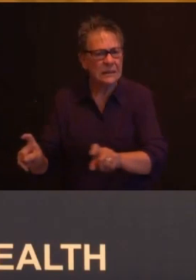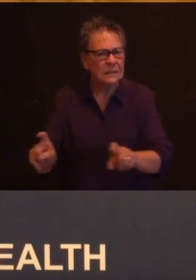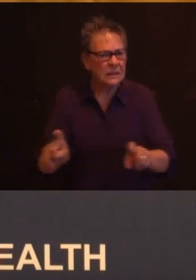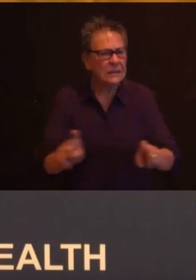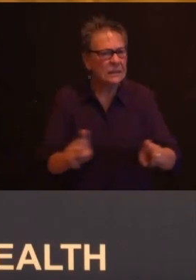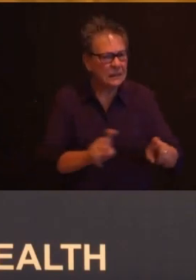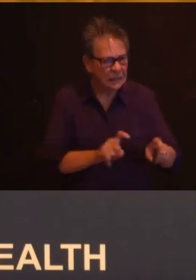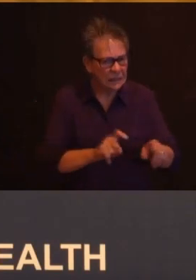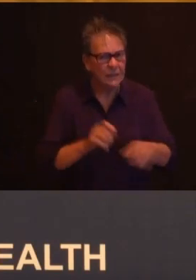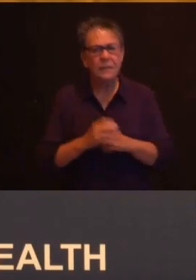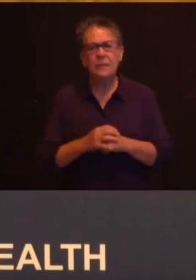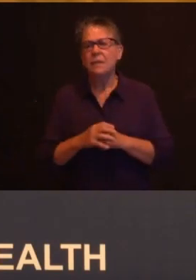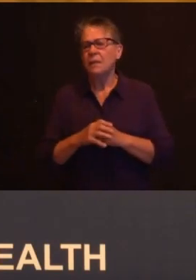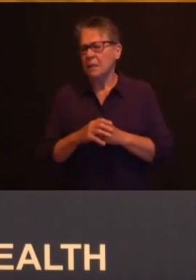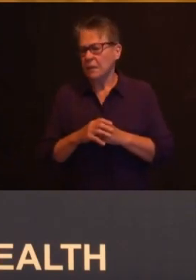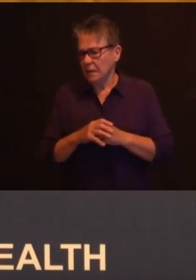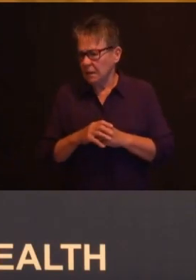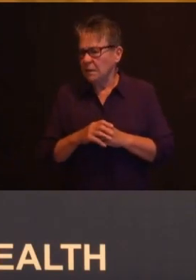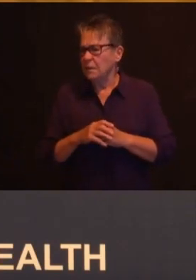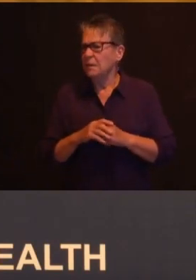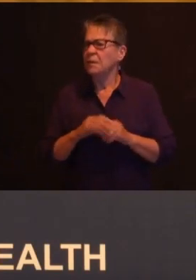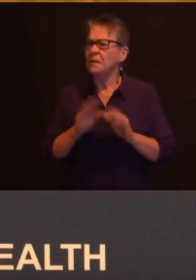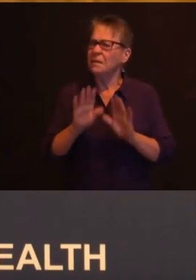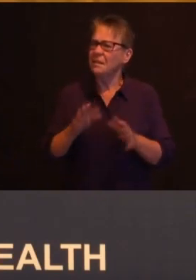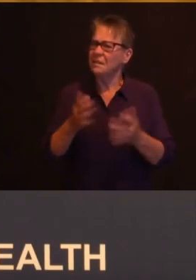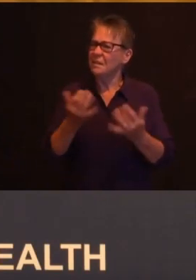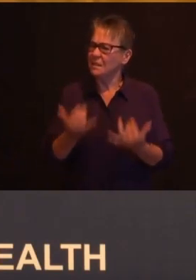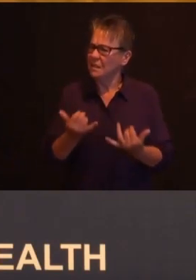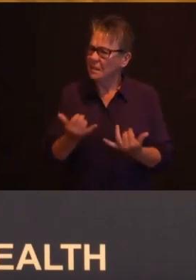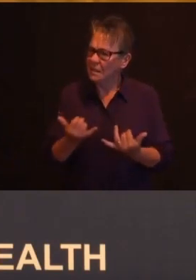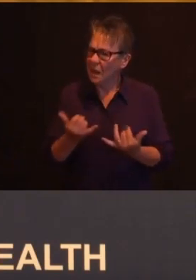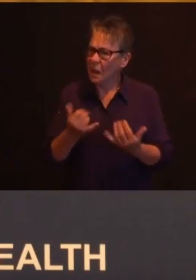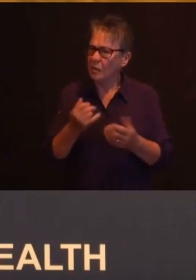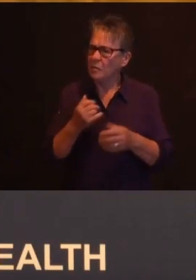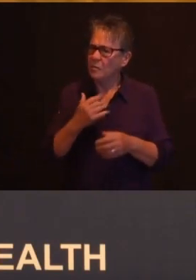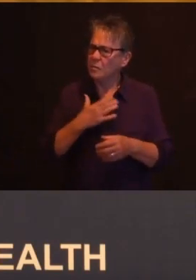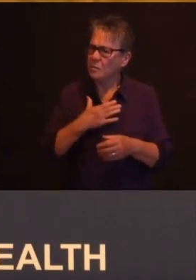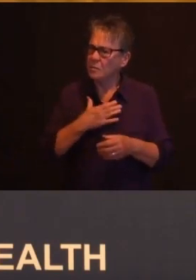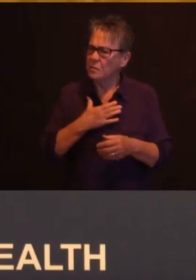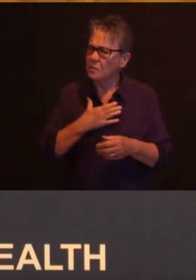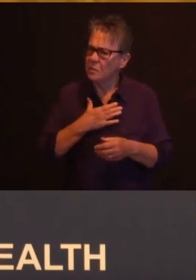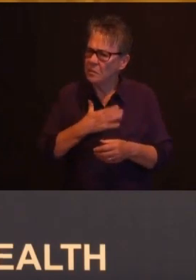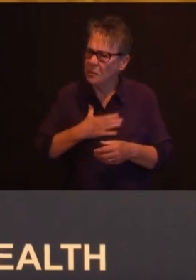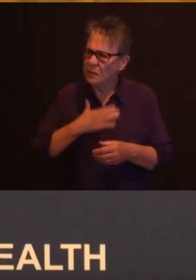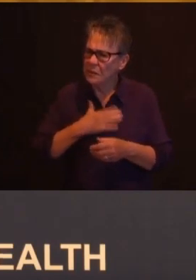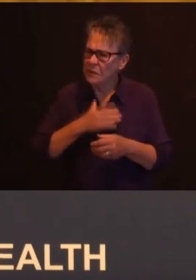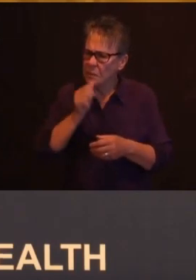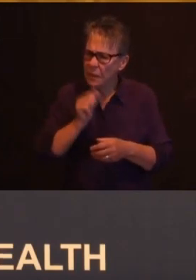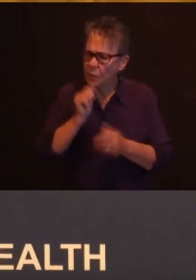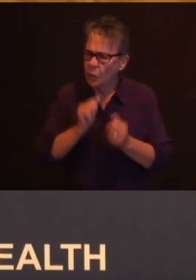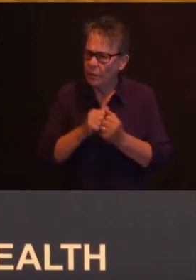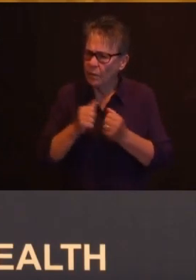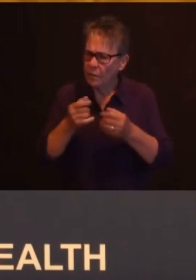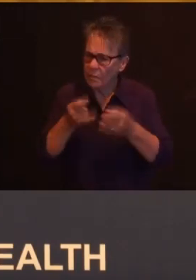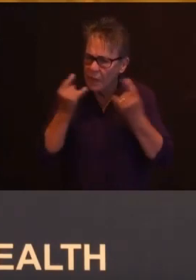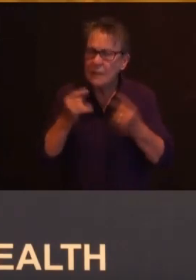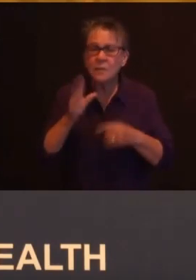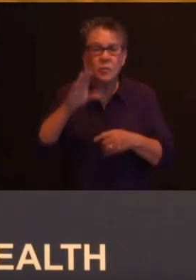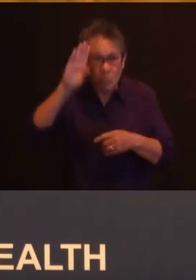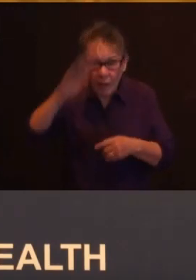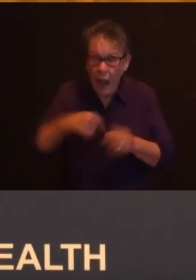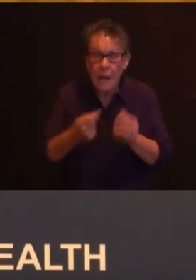fact, I'll repeat it again, that we were state number one to mandate them indoors. The virus is a lot less lethal outdoors. There's more mask